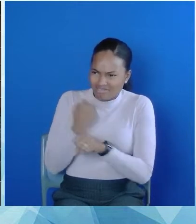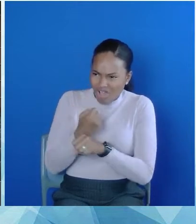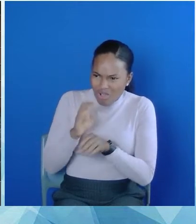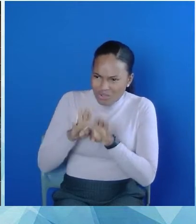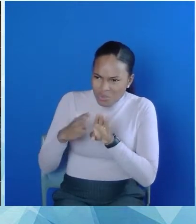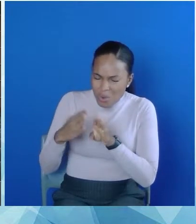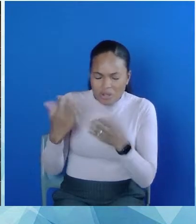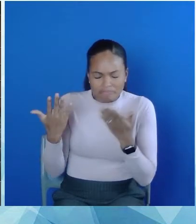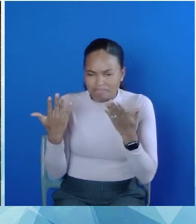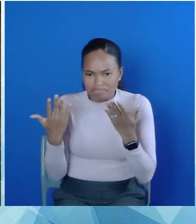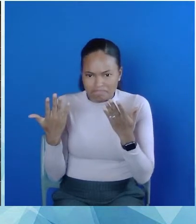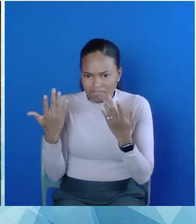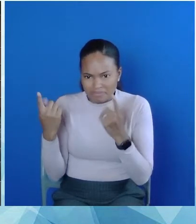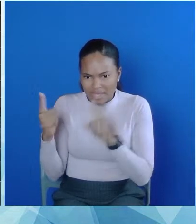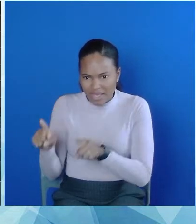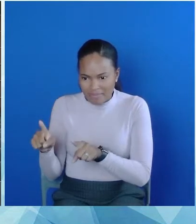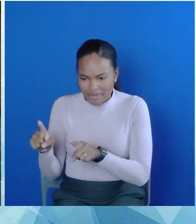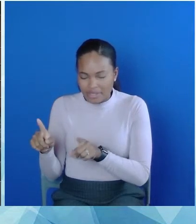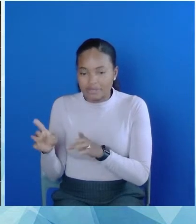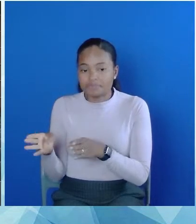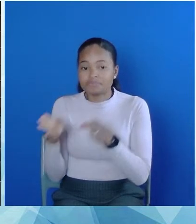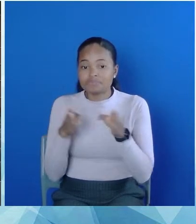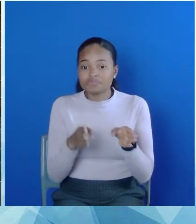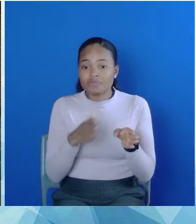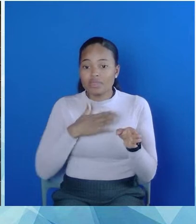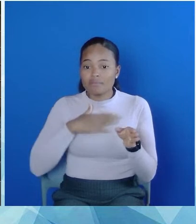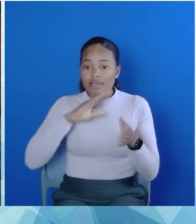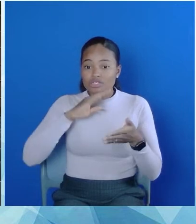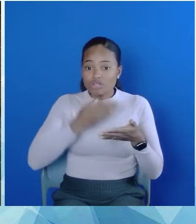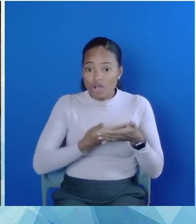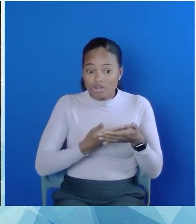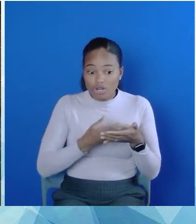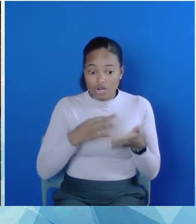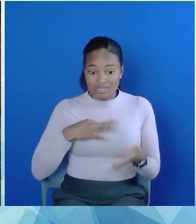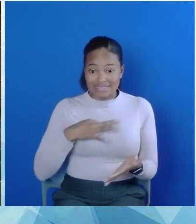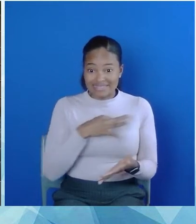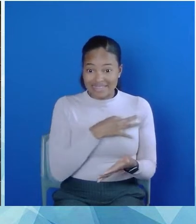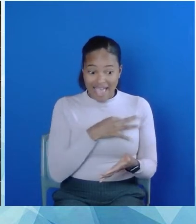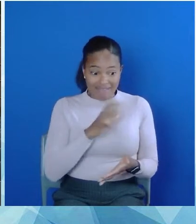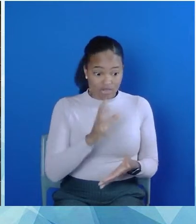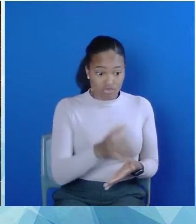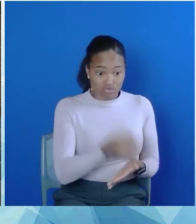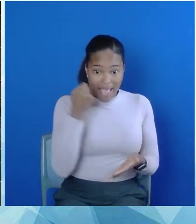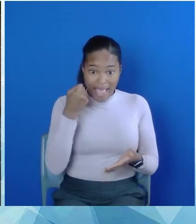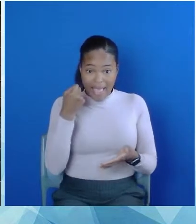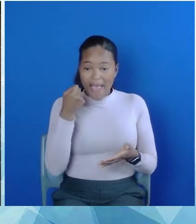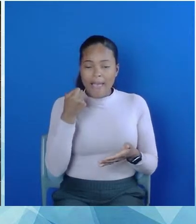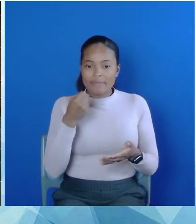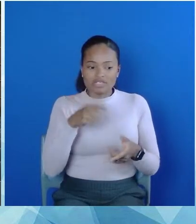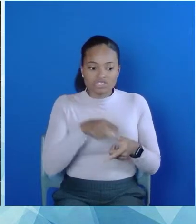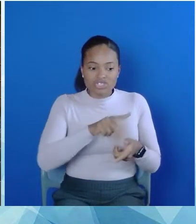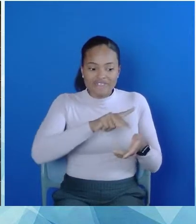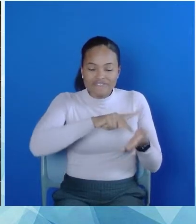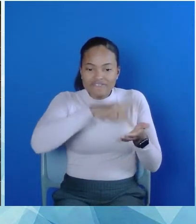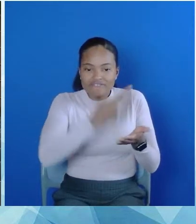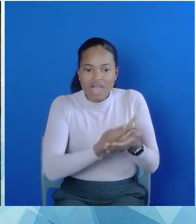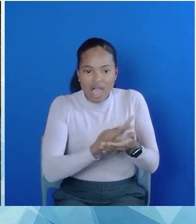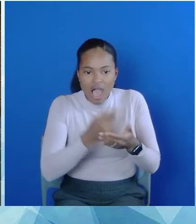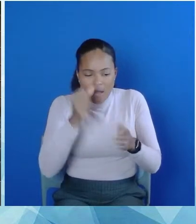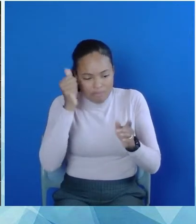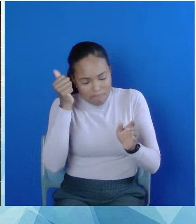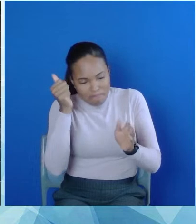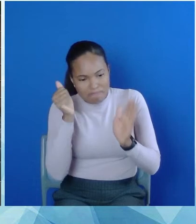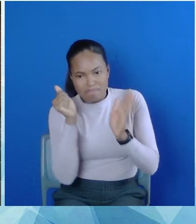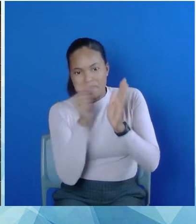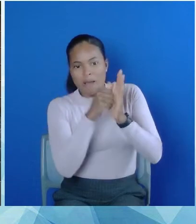And with my daughter, one of the staff members grabbed her, and she fell and hit her head and was bleeding. So I had to come to